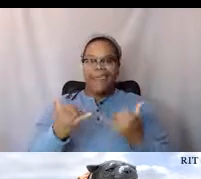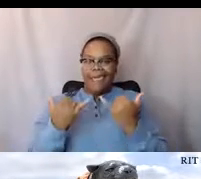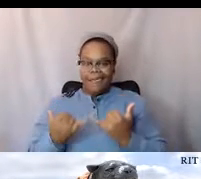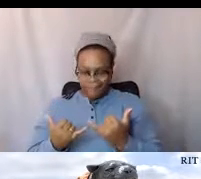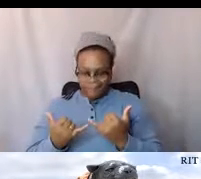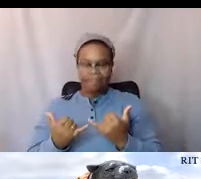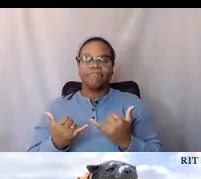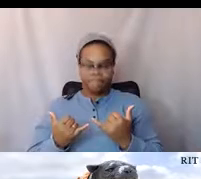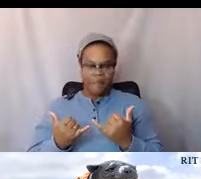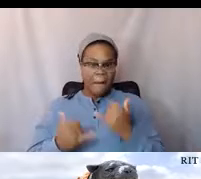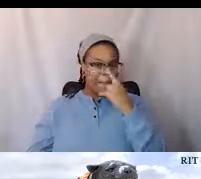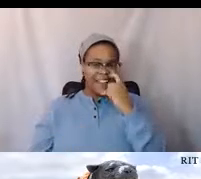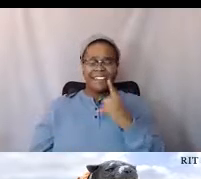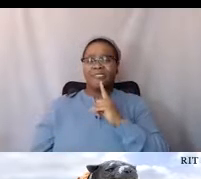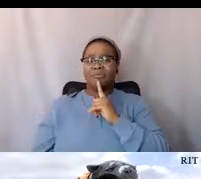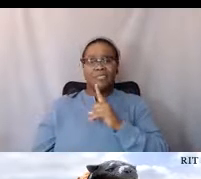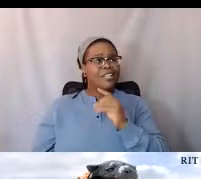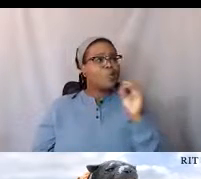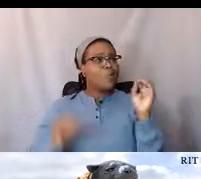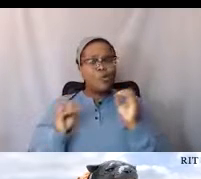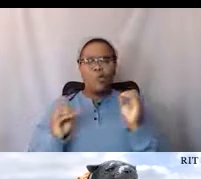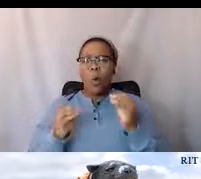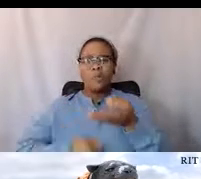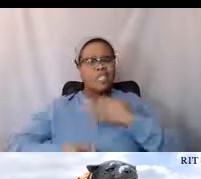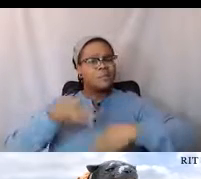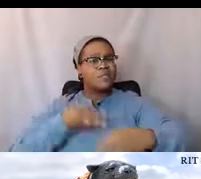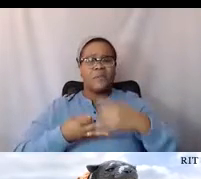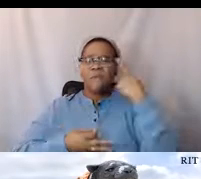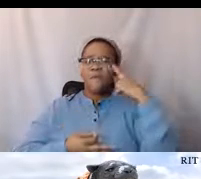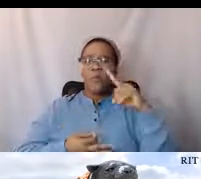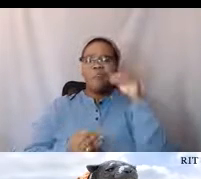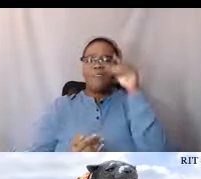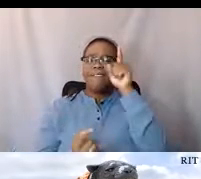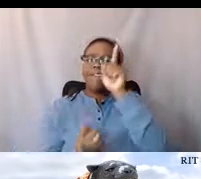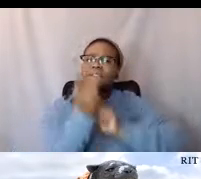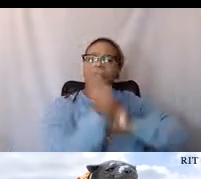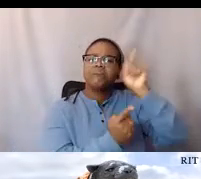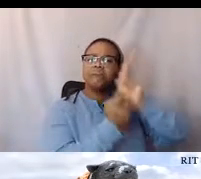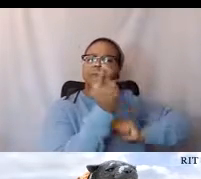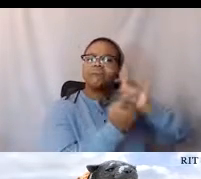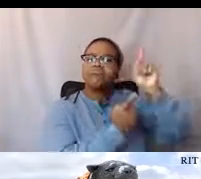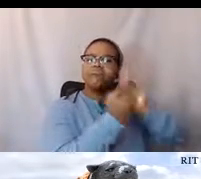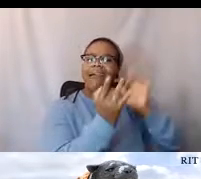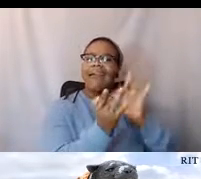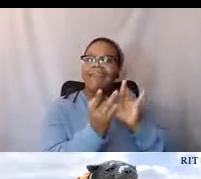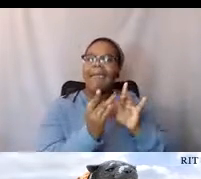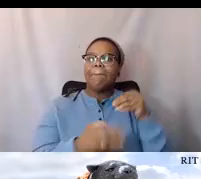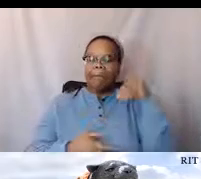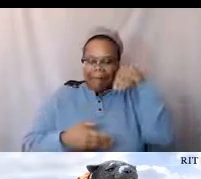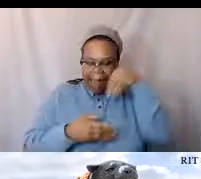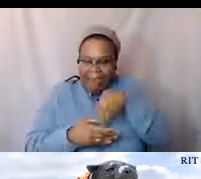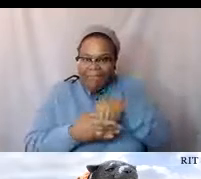now. Because there's really no substitute for face-to-face contact and really being